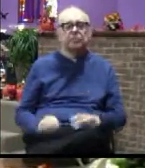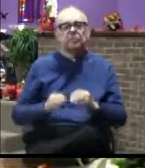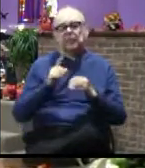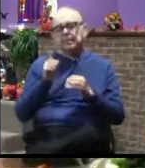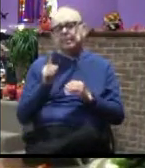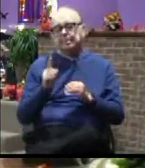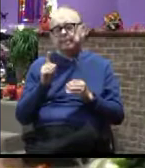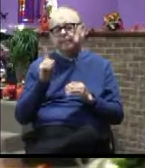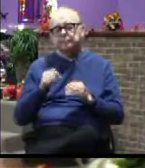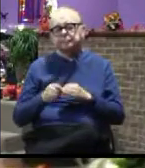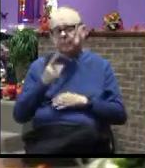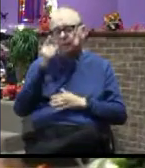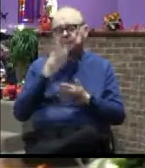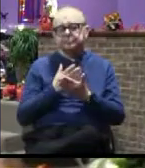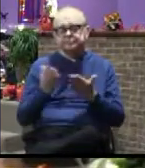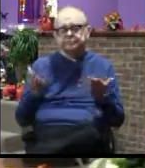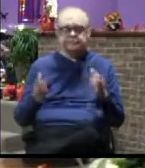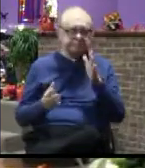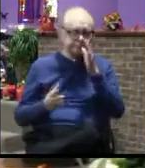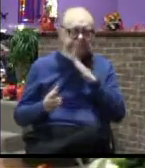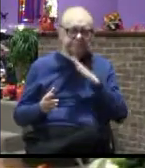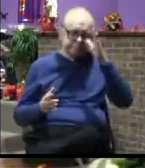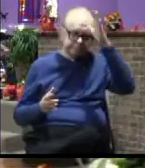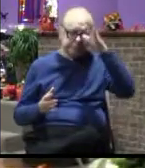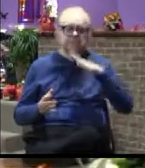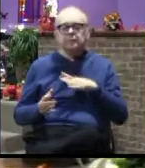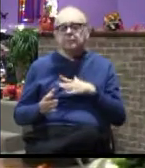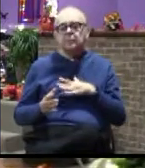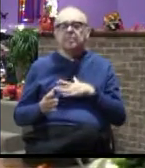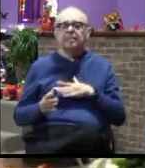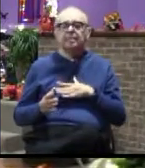But number one, you've got to understand something, ladies and gentlemen.